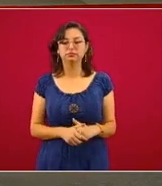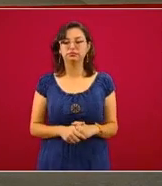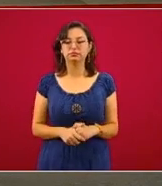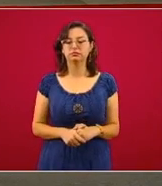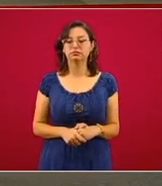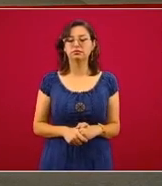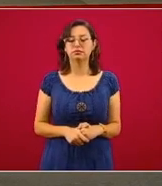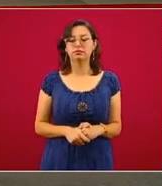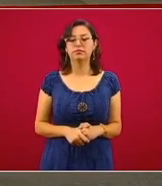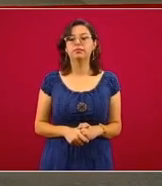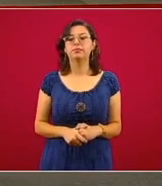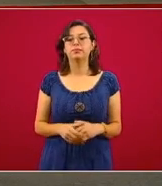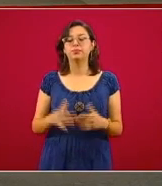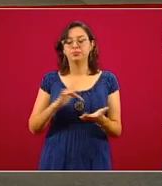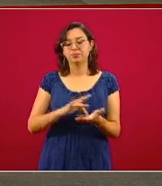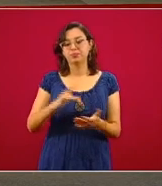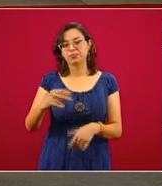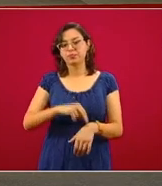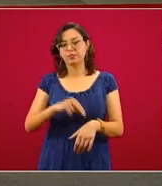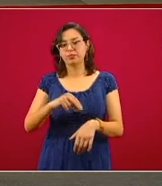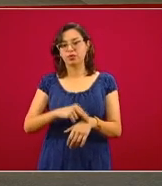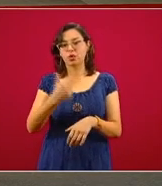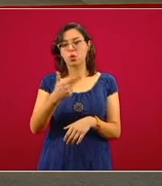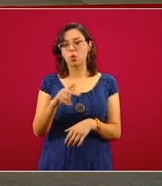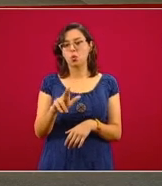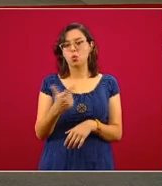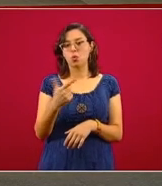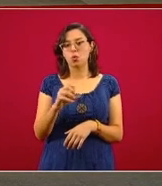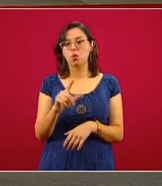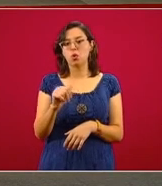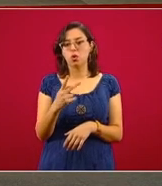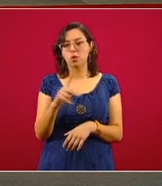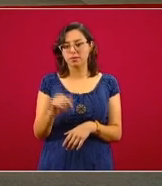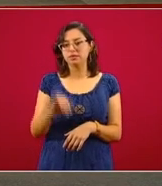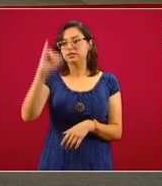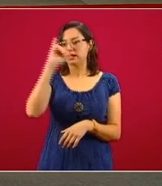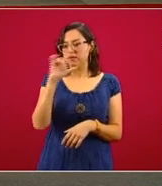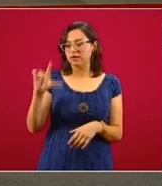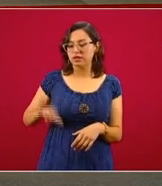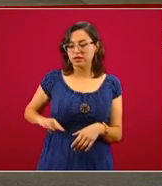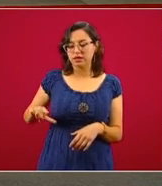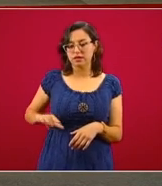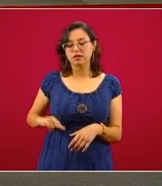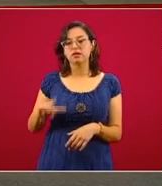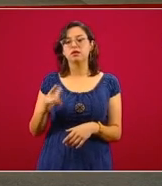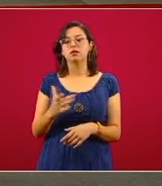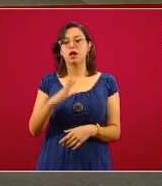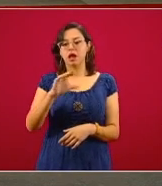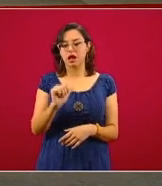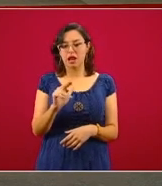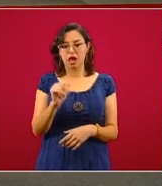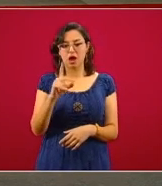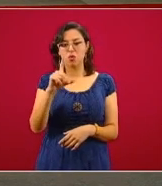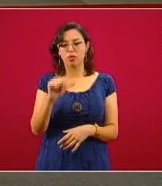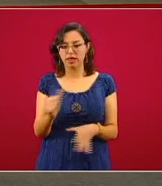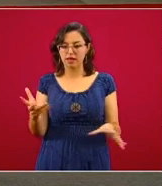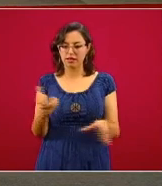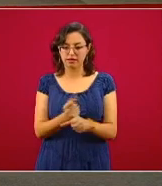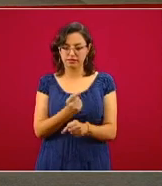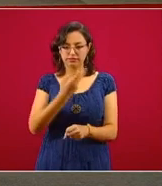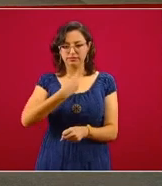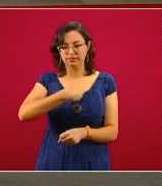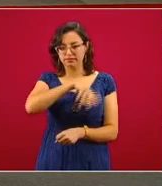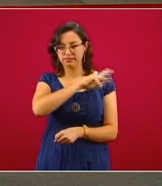Thank you. Thank you, Dr. Hugo Lopez Gatel. Good evening. Good evening, Governor Dr. Alomia. Over